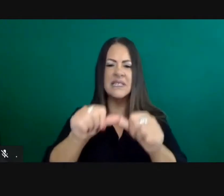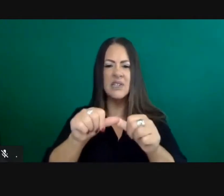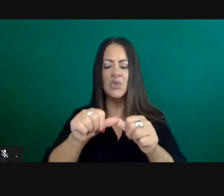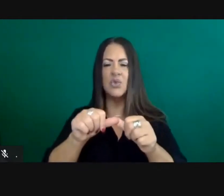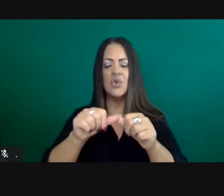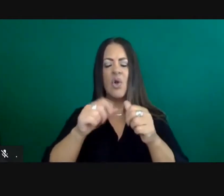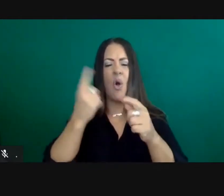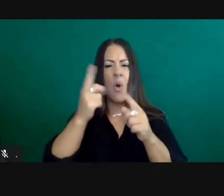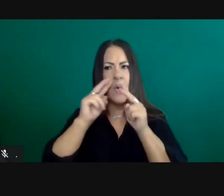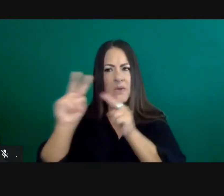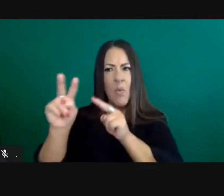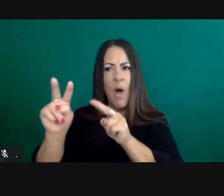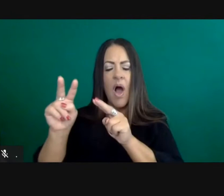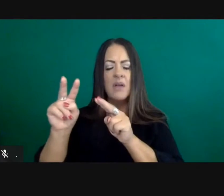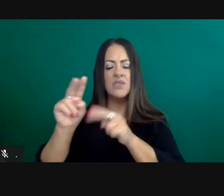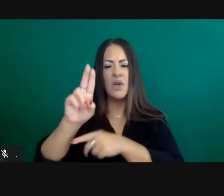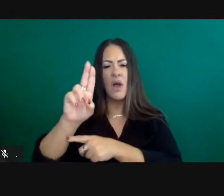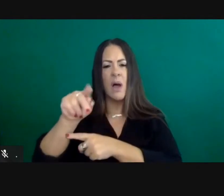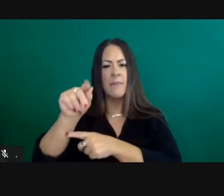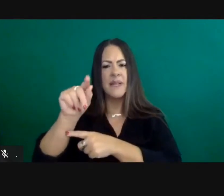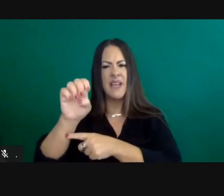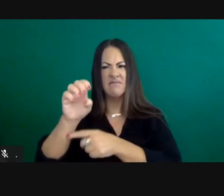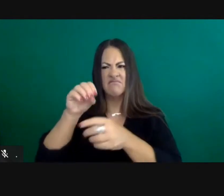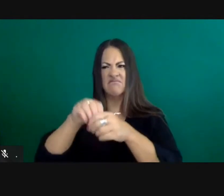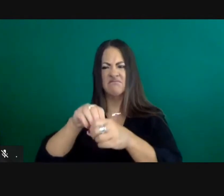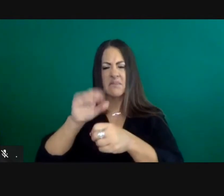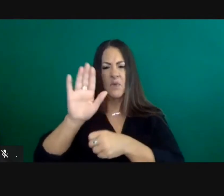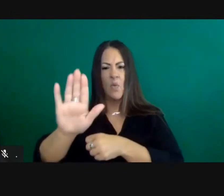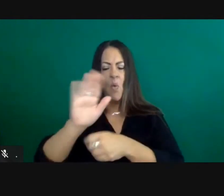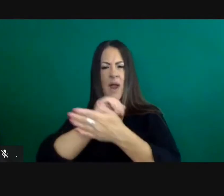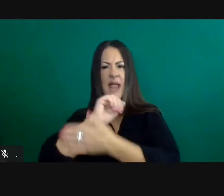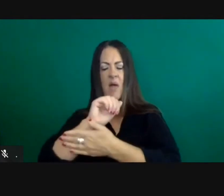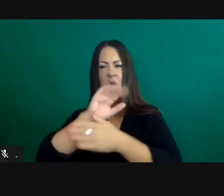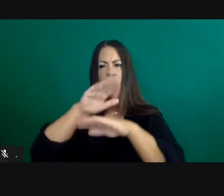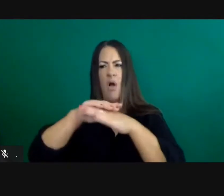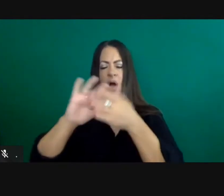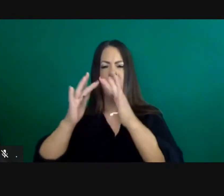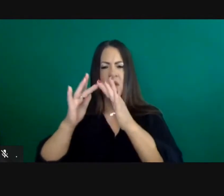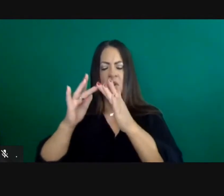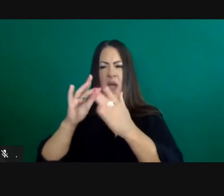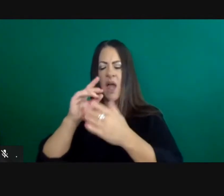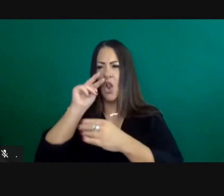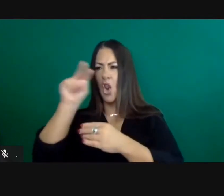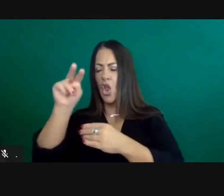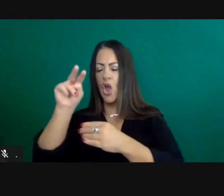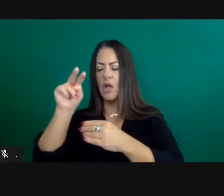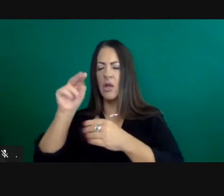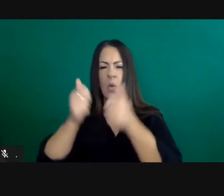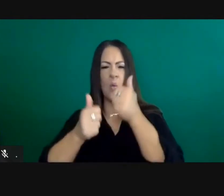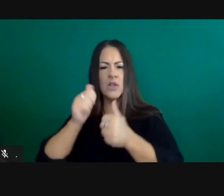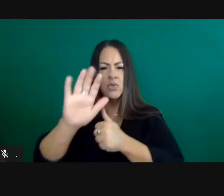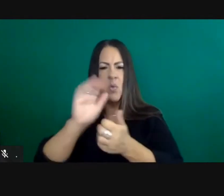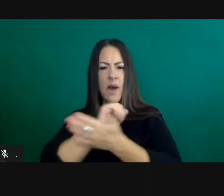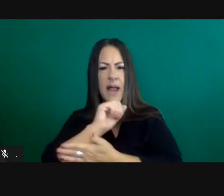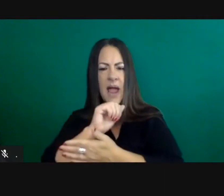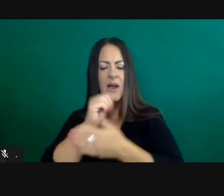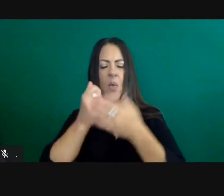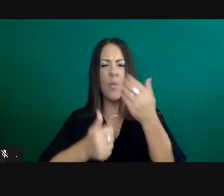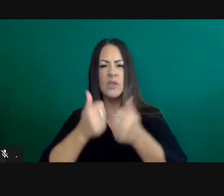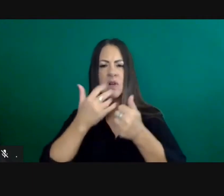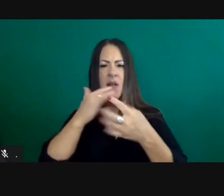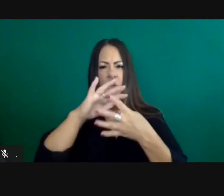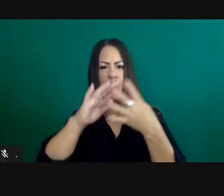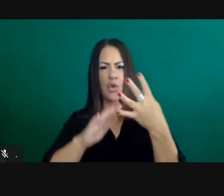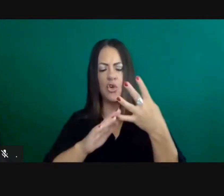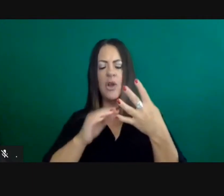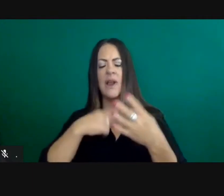at the updates, not just for those counties that made a move in the tiers, but those who are nearing a move in the tiers, and watching that data improve. I